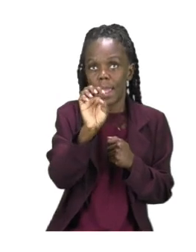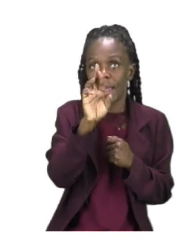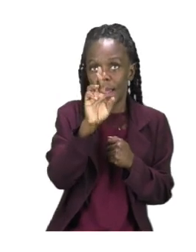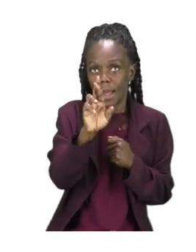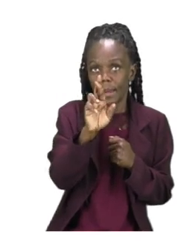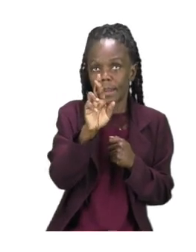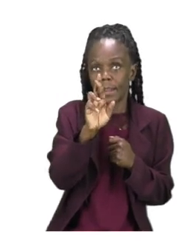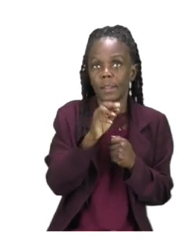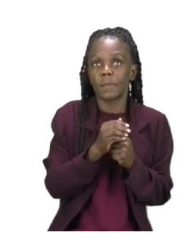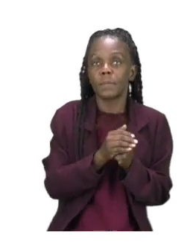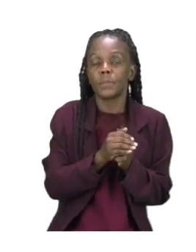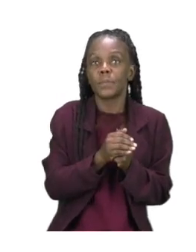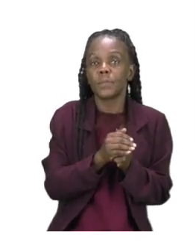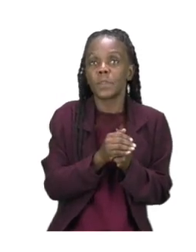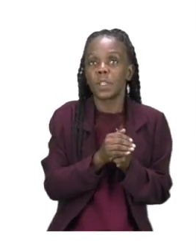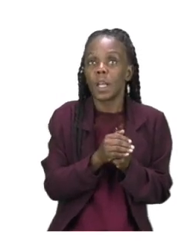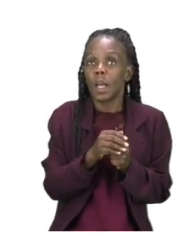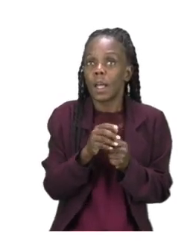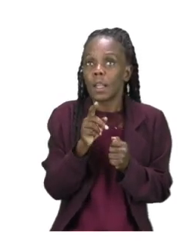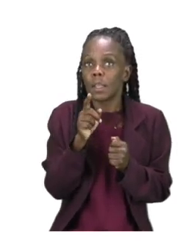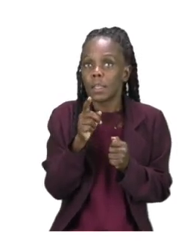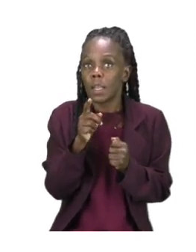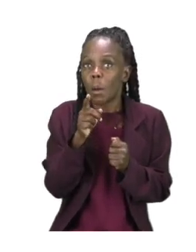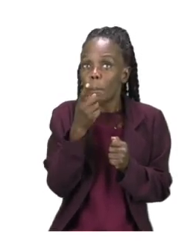we need to use a capital letter.